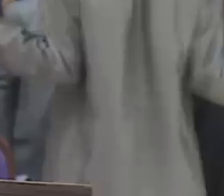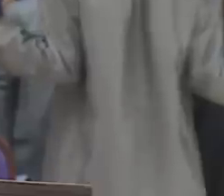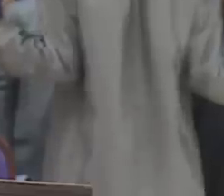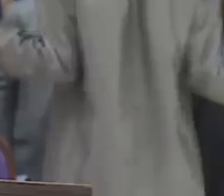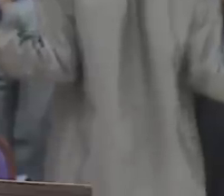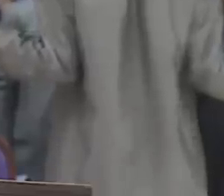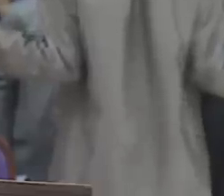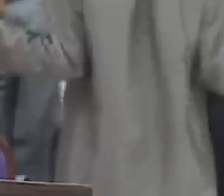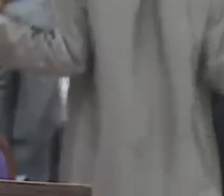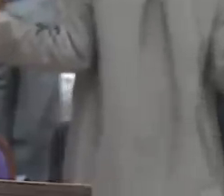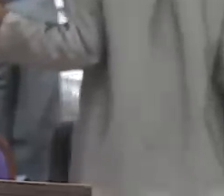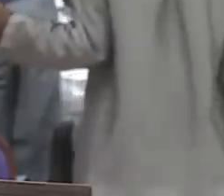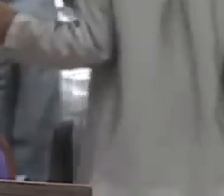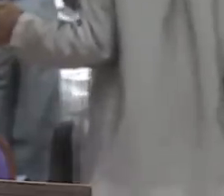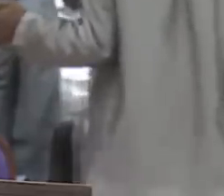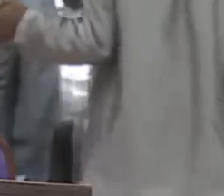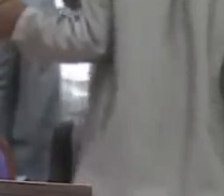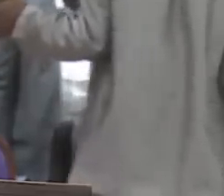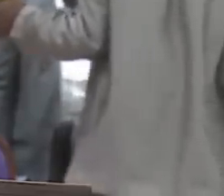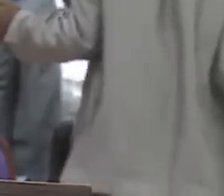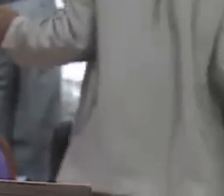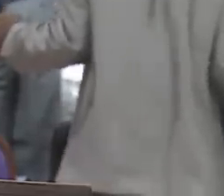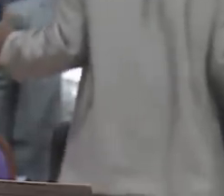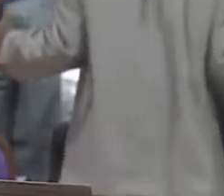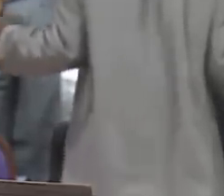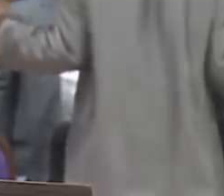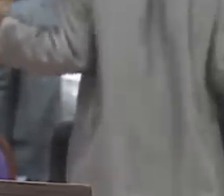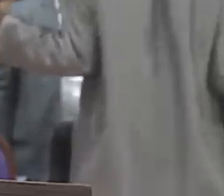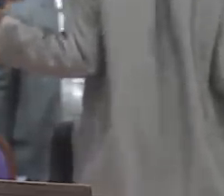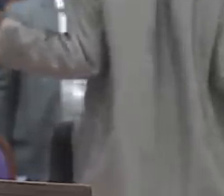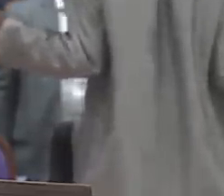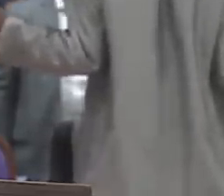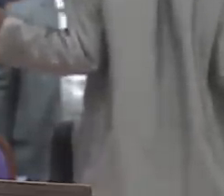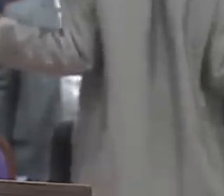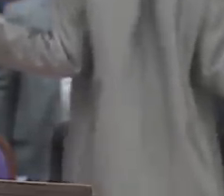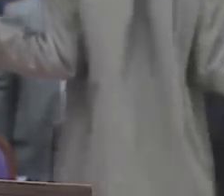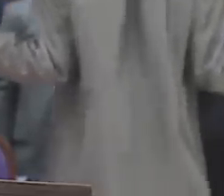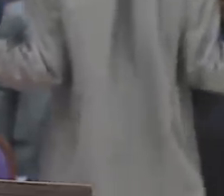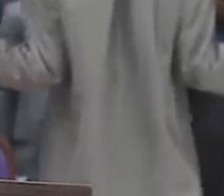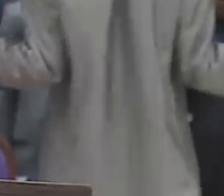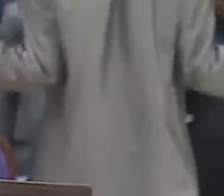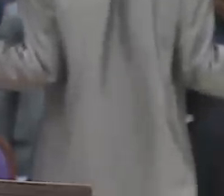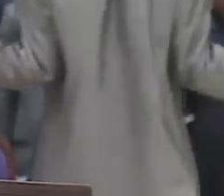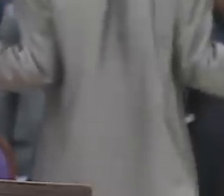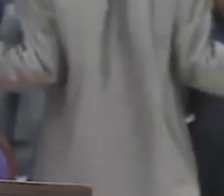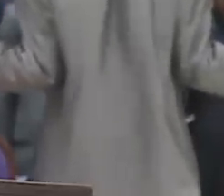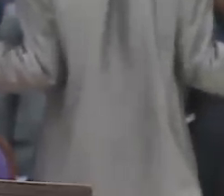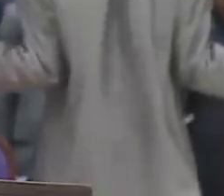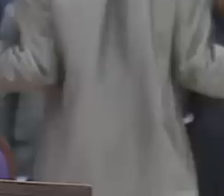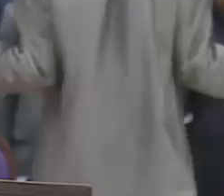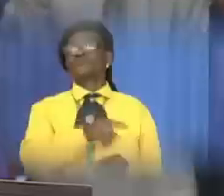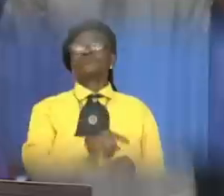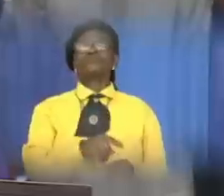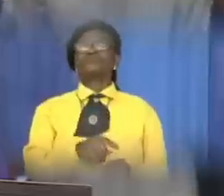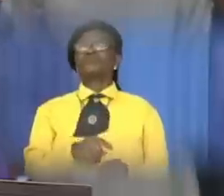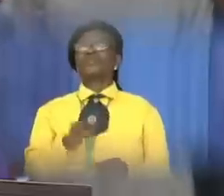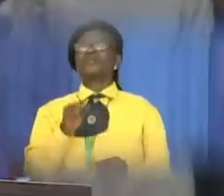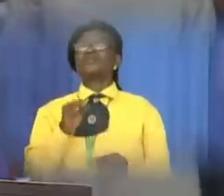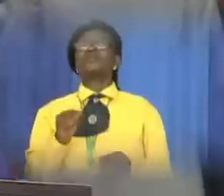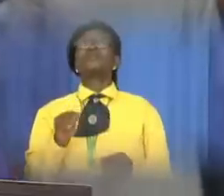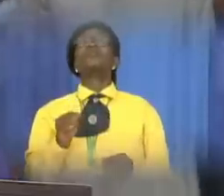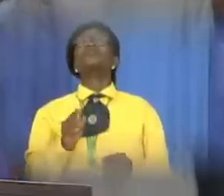And all those areas where there's nothing you can do to help yourself, He will send help to